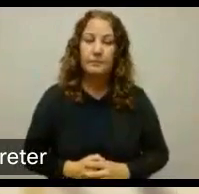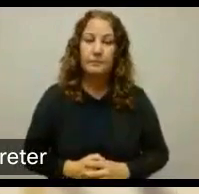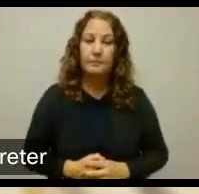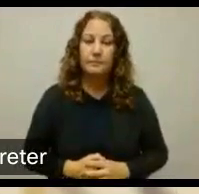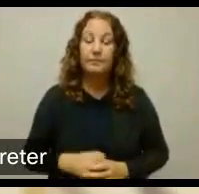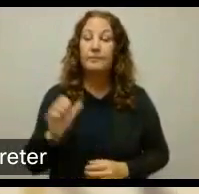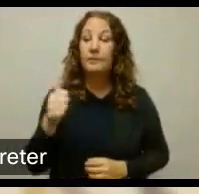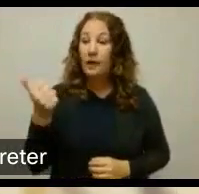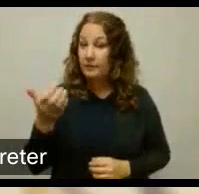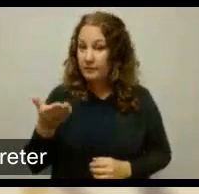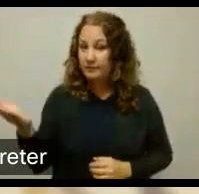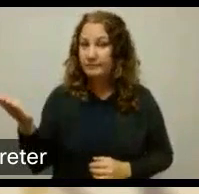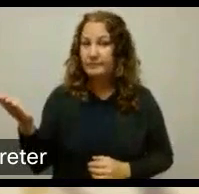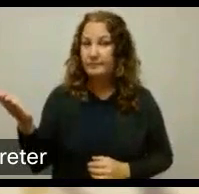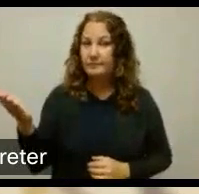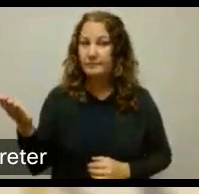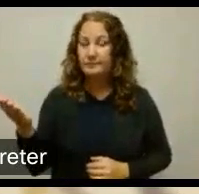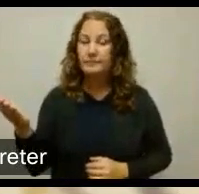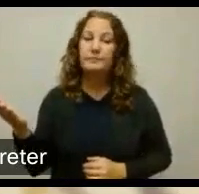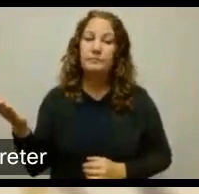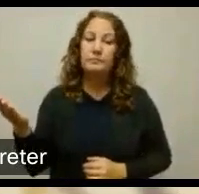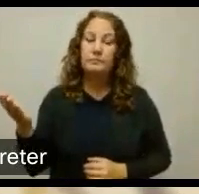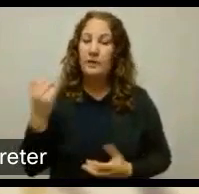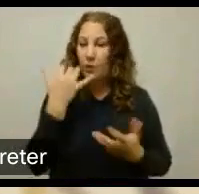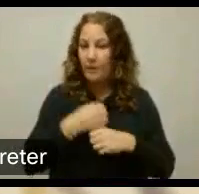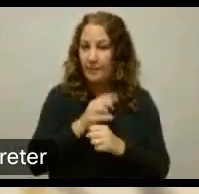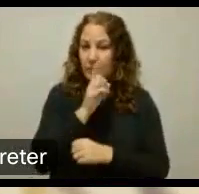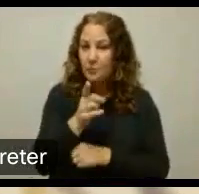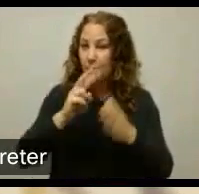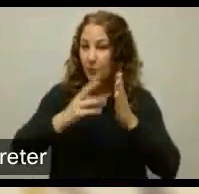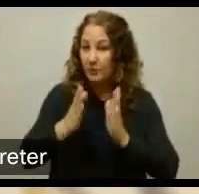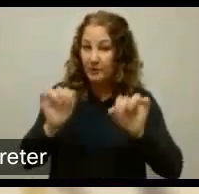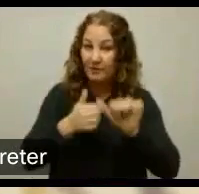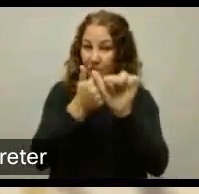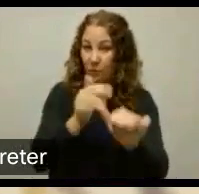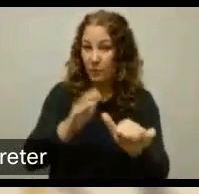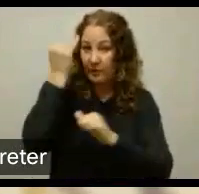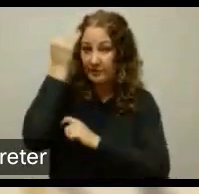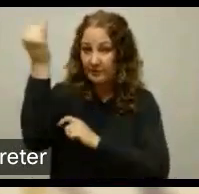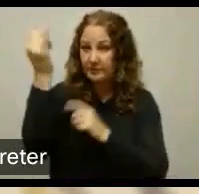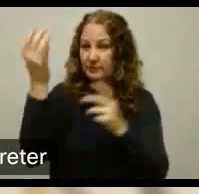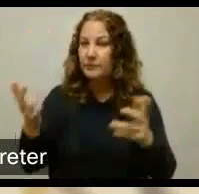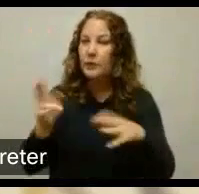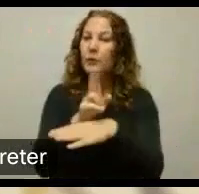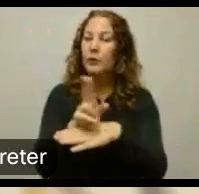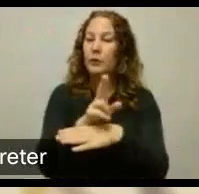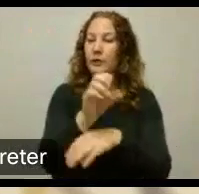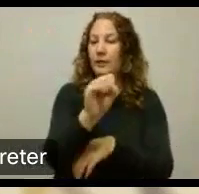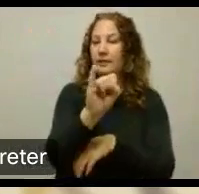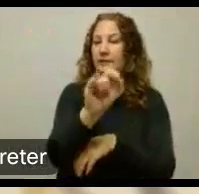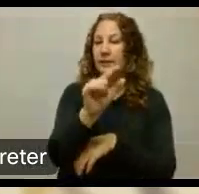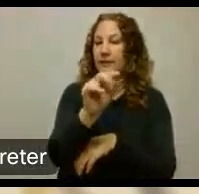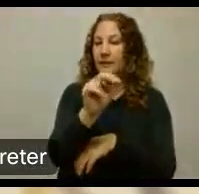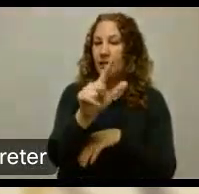The other thing that you can do to ensure that your reader can follow your ideas is use signal words